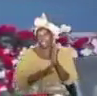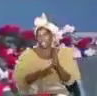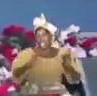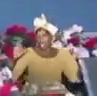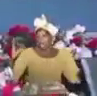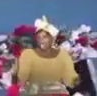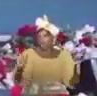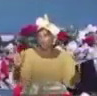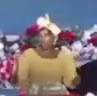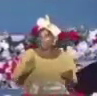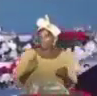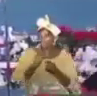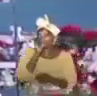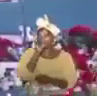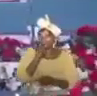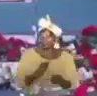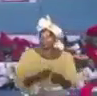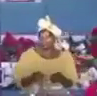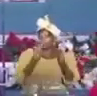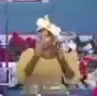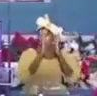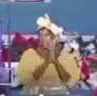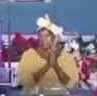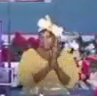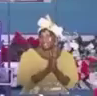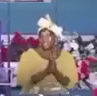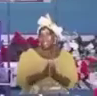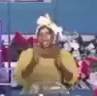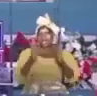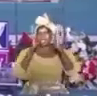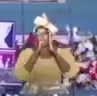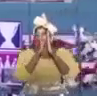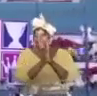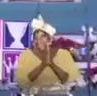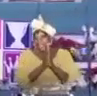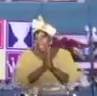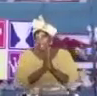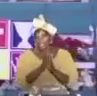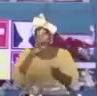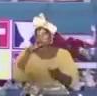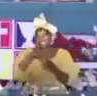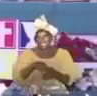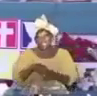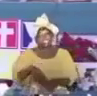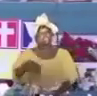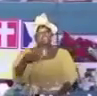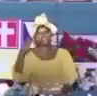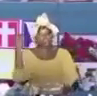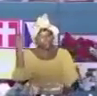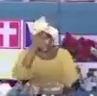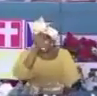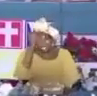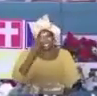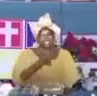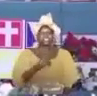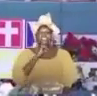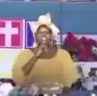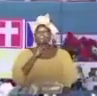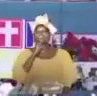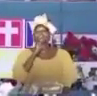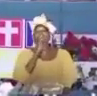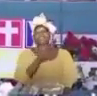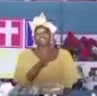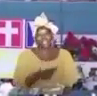you to pray. Prayer in ignorance is just wasting your energy. What gives power to prayer is the